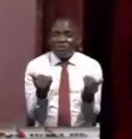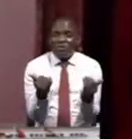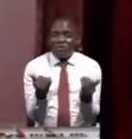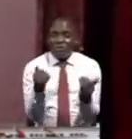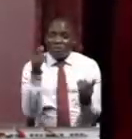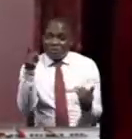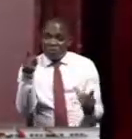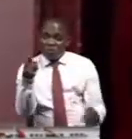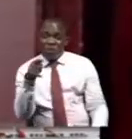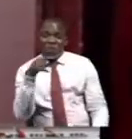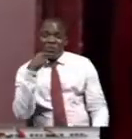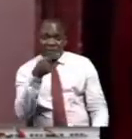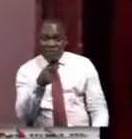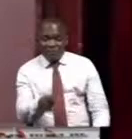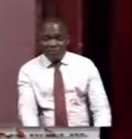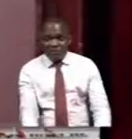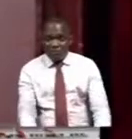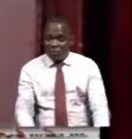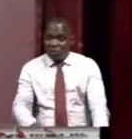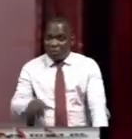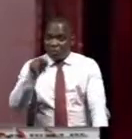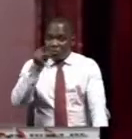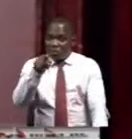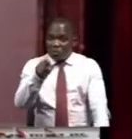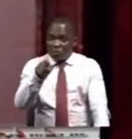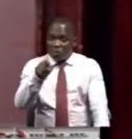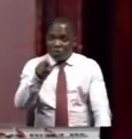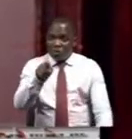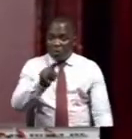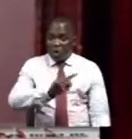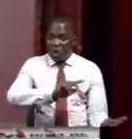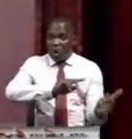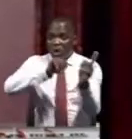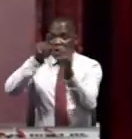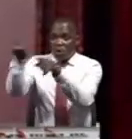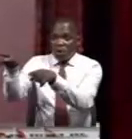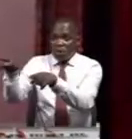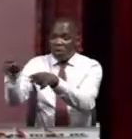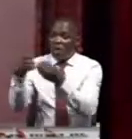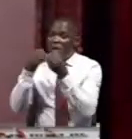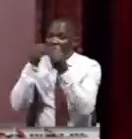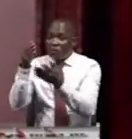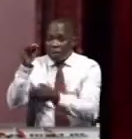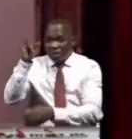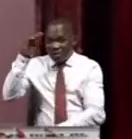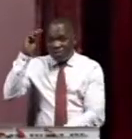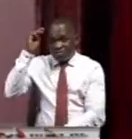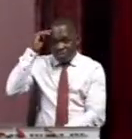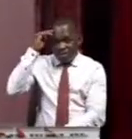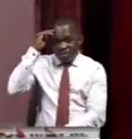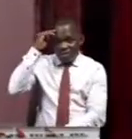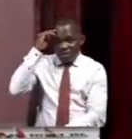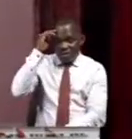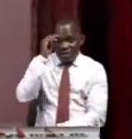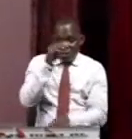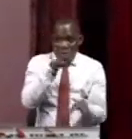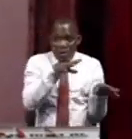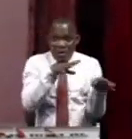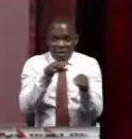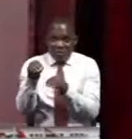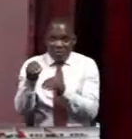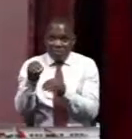you said you were going to inform the petitioner in respect of